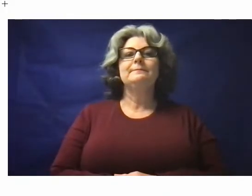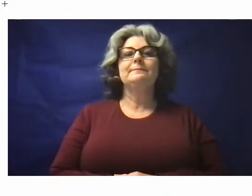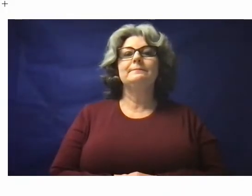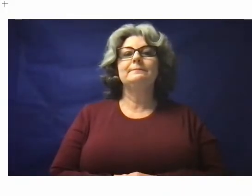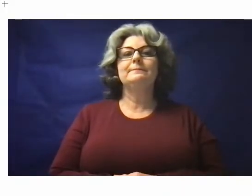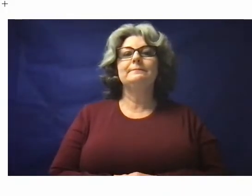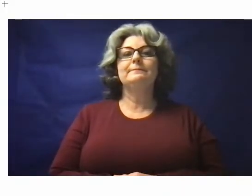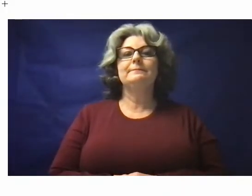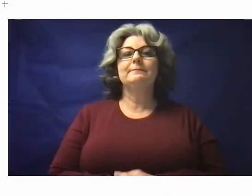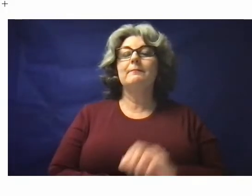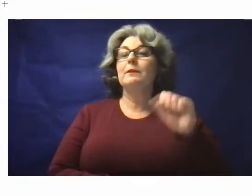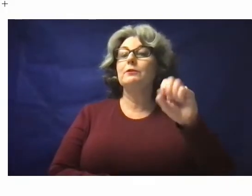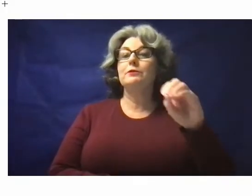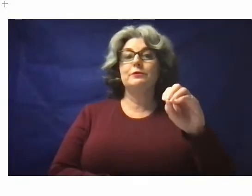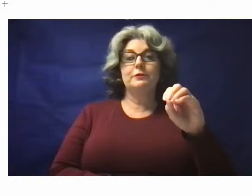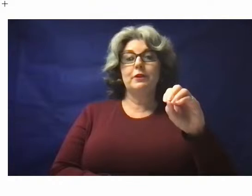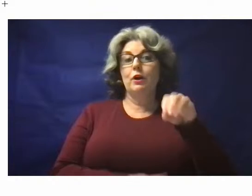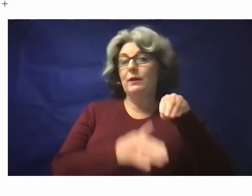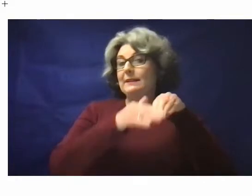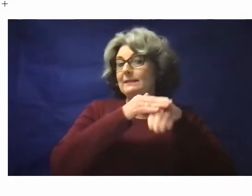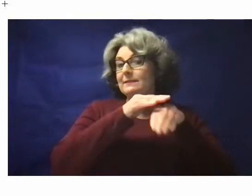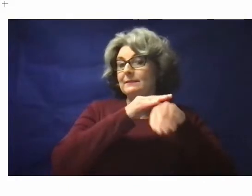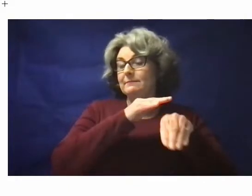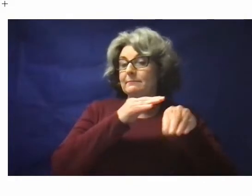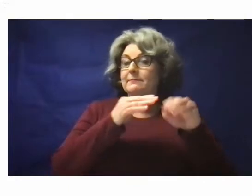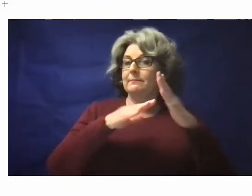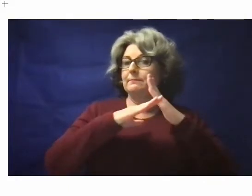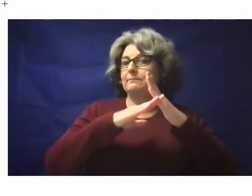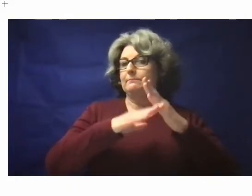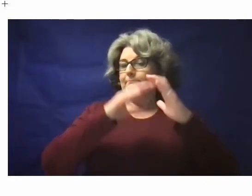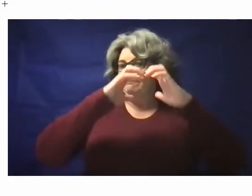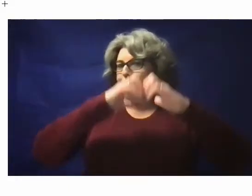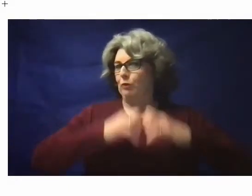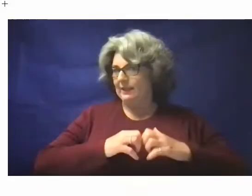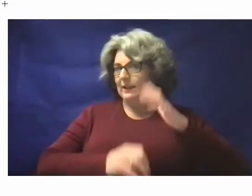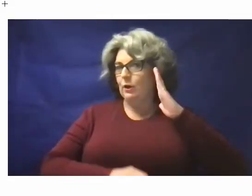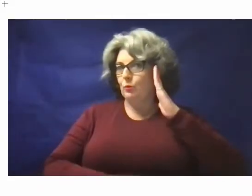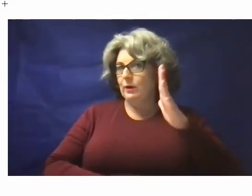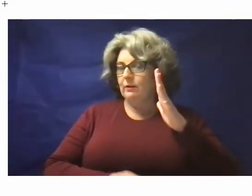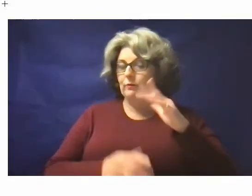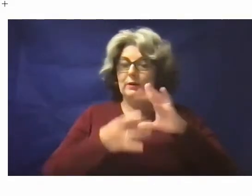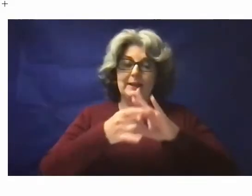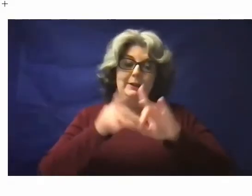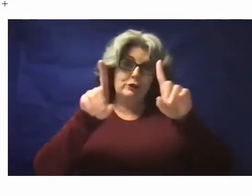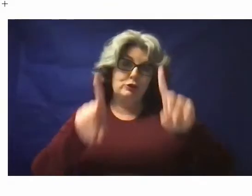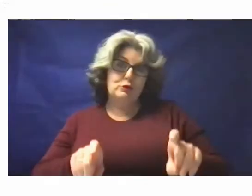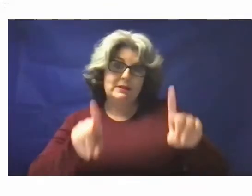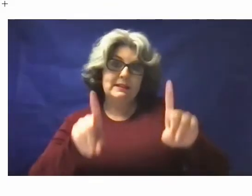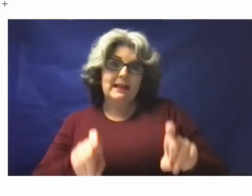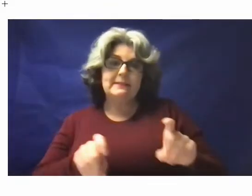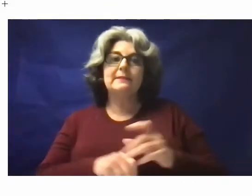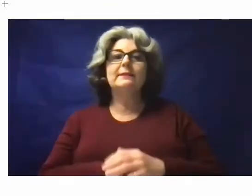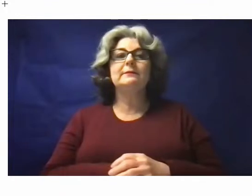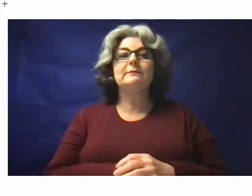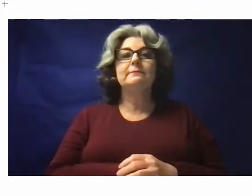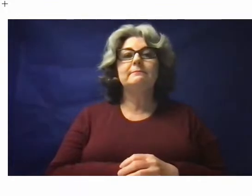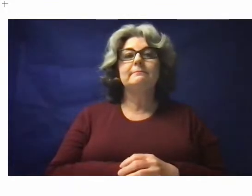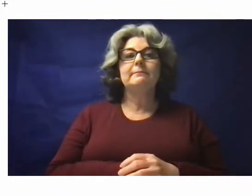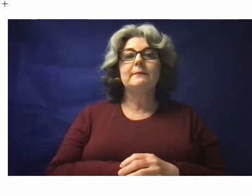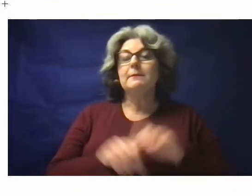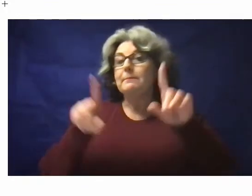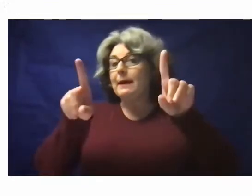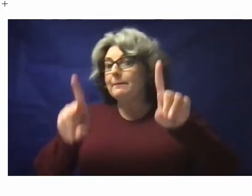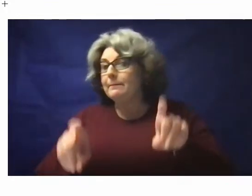So assessment accommodation helps remove potential barriers related to testing, be that written exams or